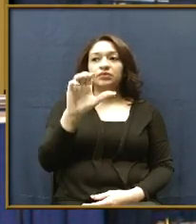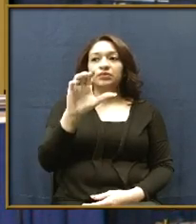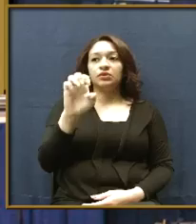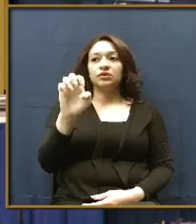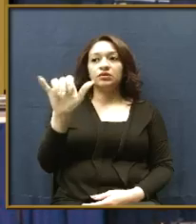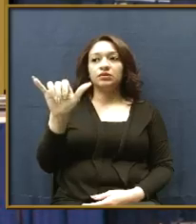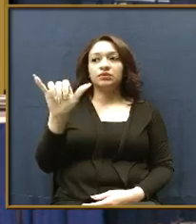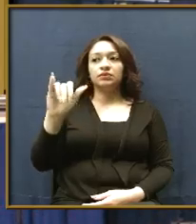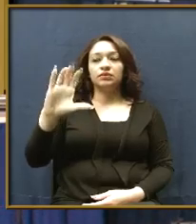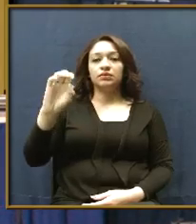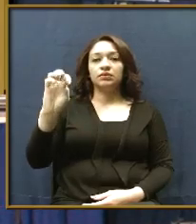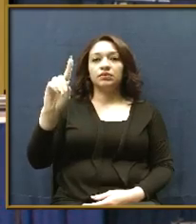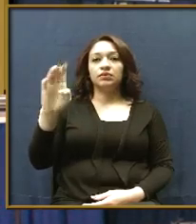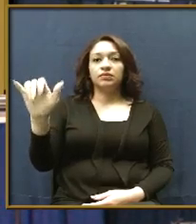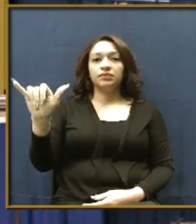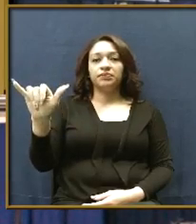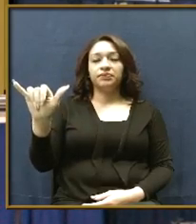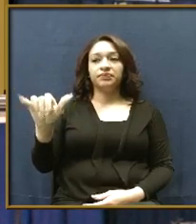Cody.